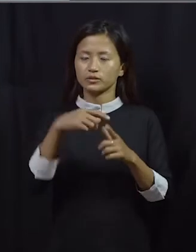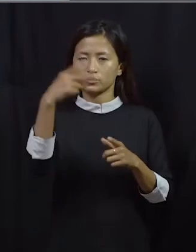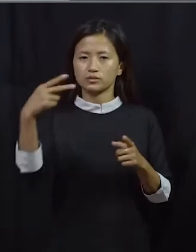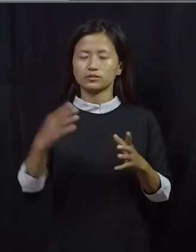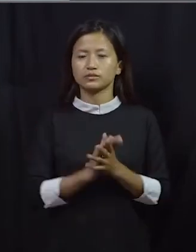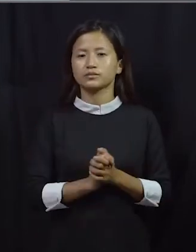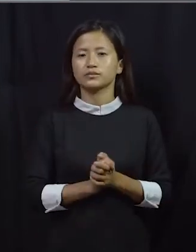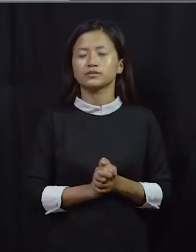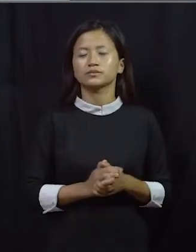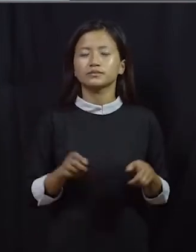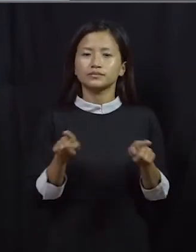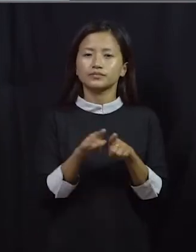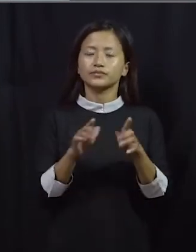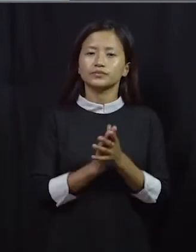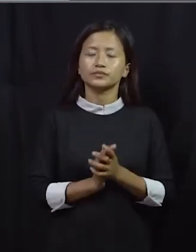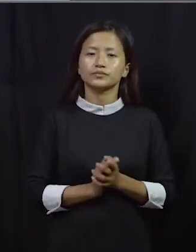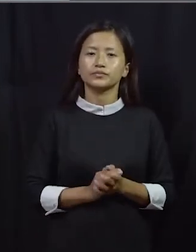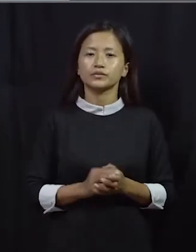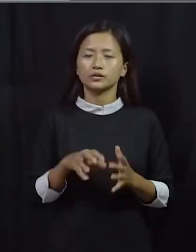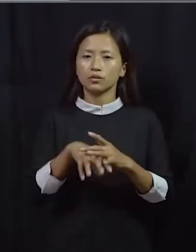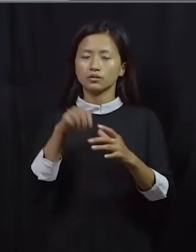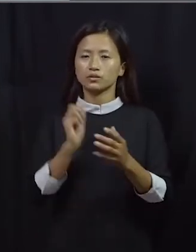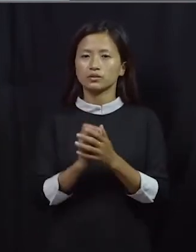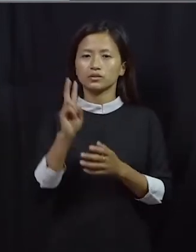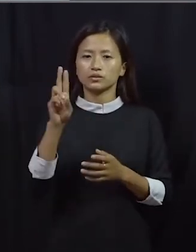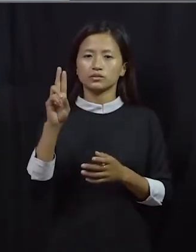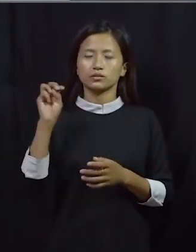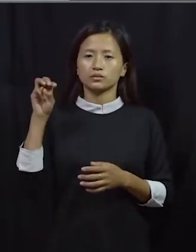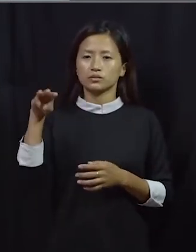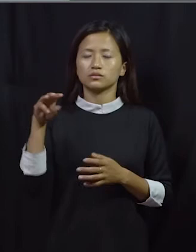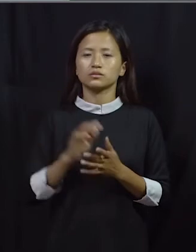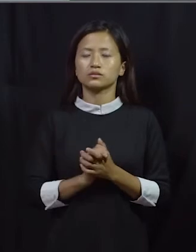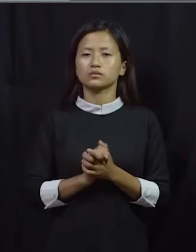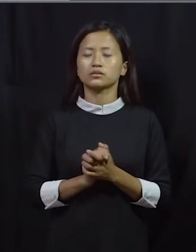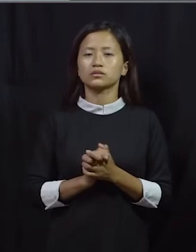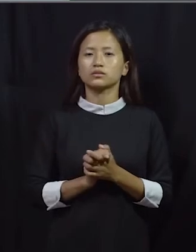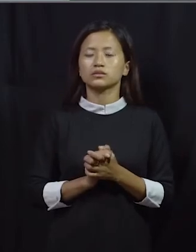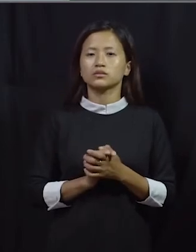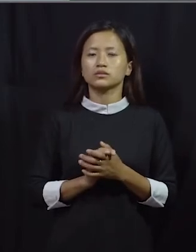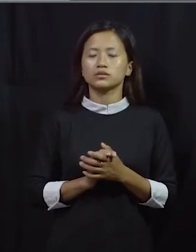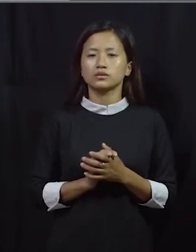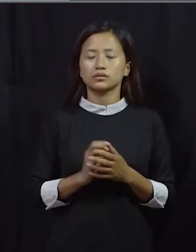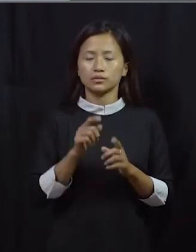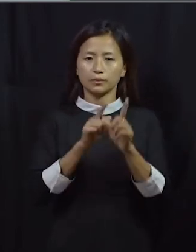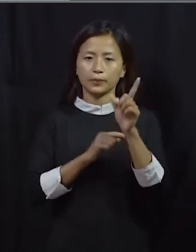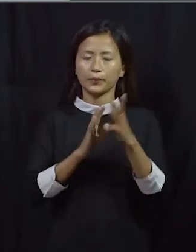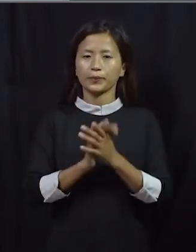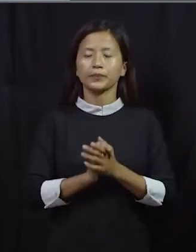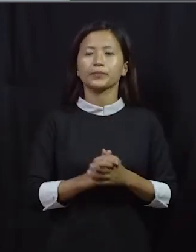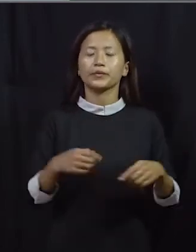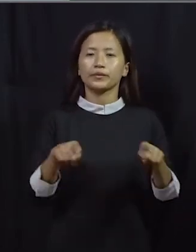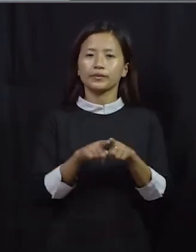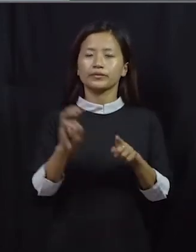as a drawings. There was a drawings of 1,20,000 for X and 30,000 by Y.